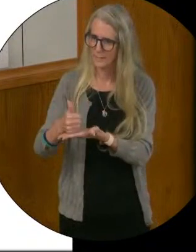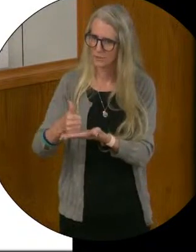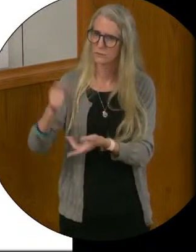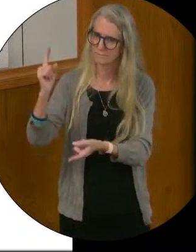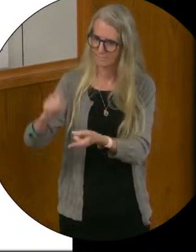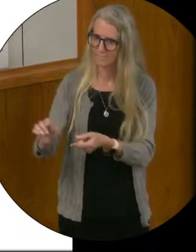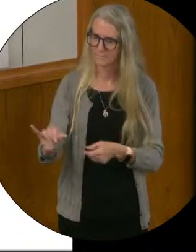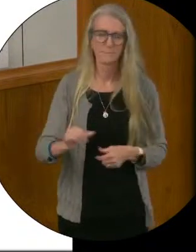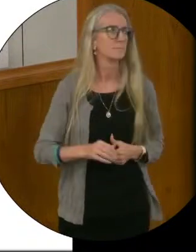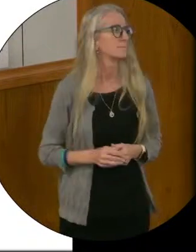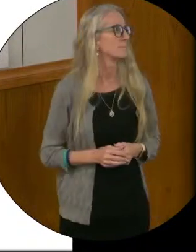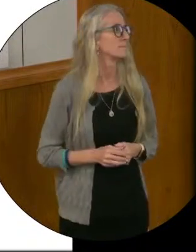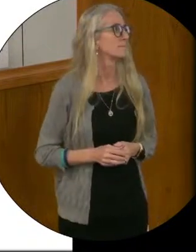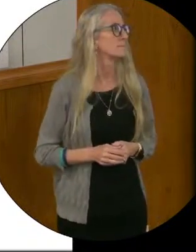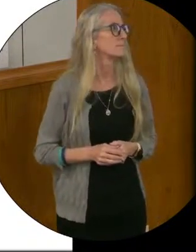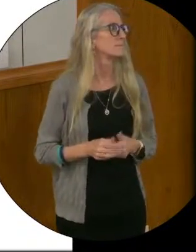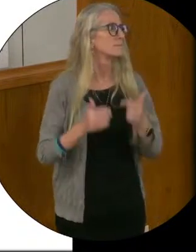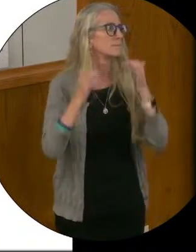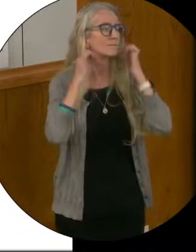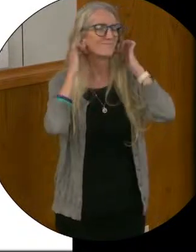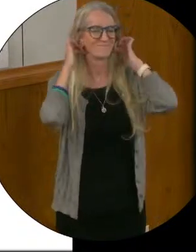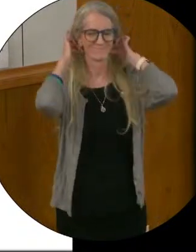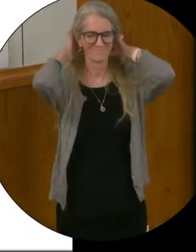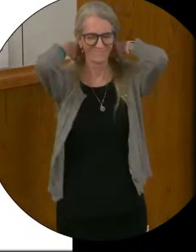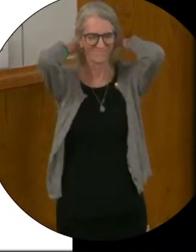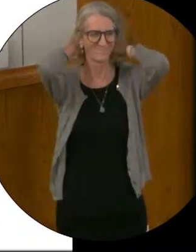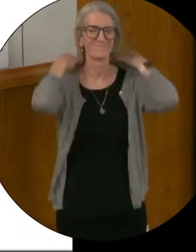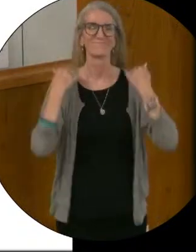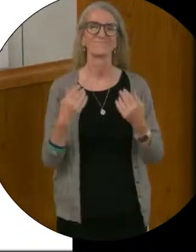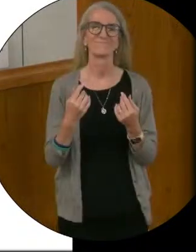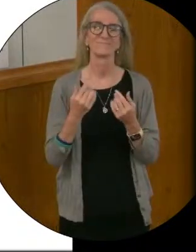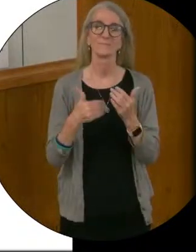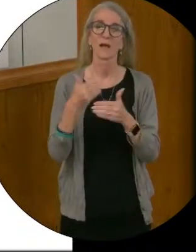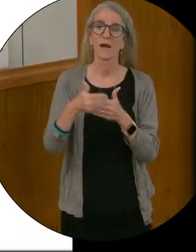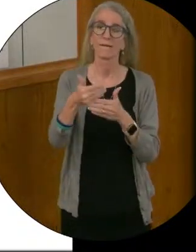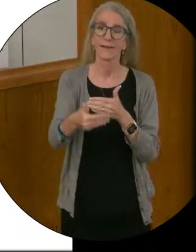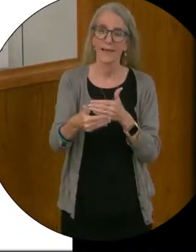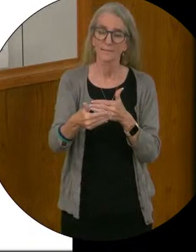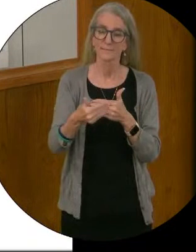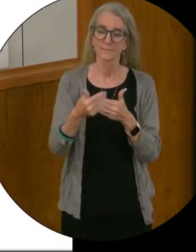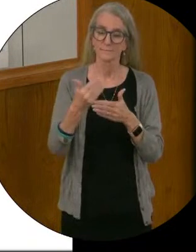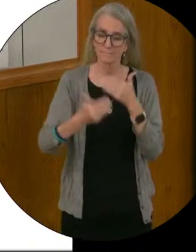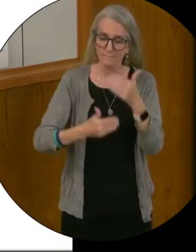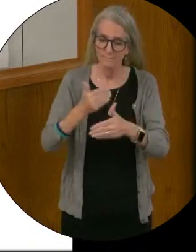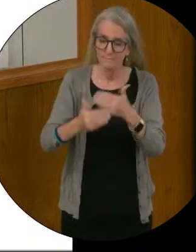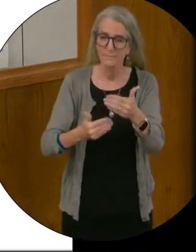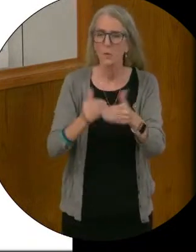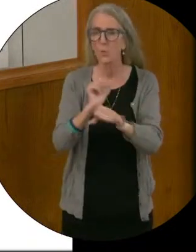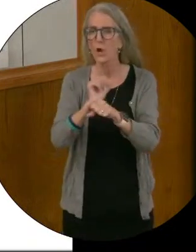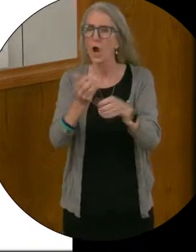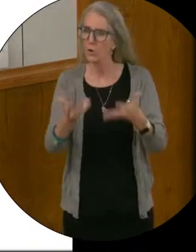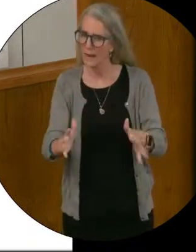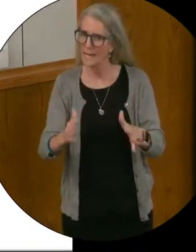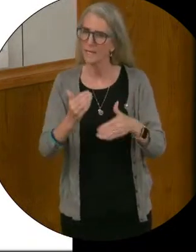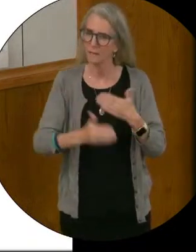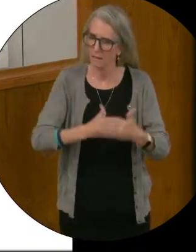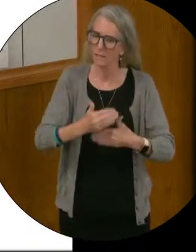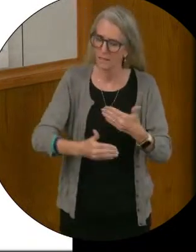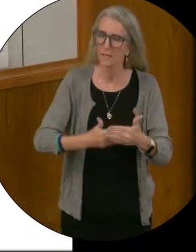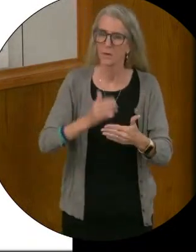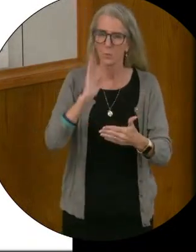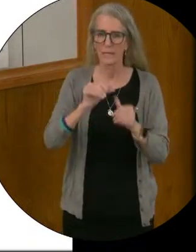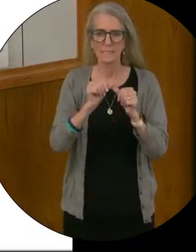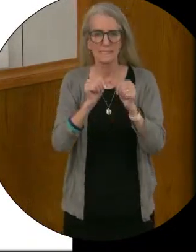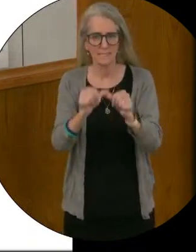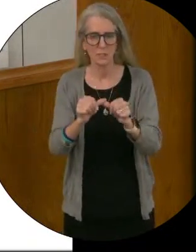So our next steps, and again, a lot of this work is already in place, it's in motion. We'll continue